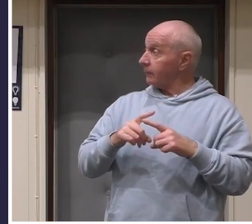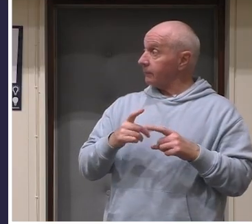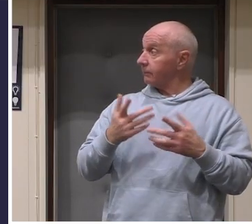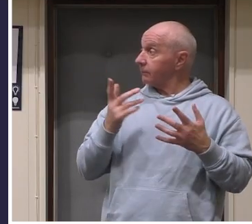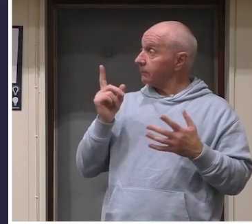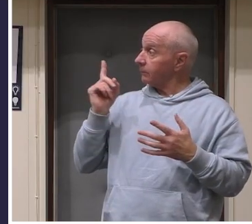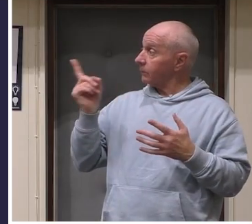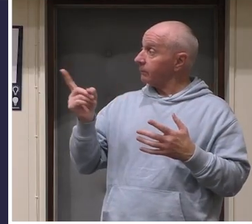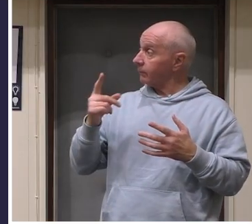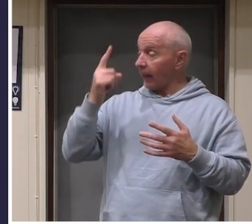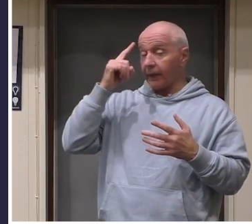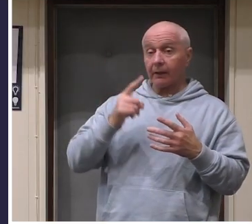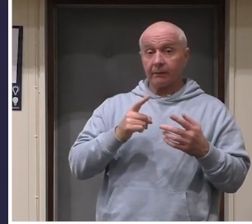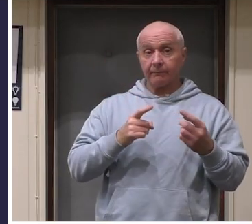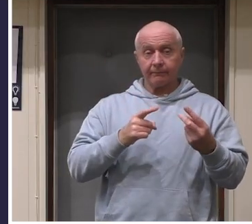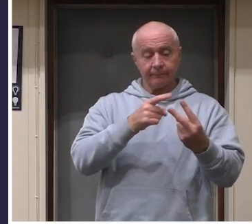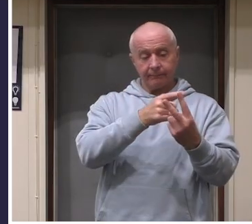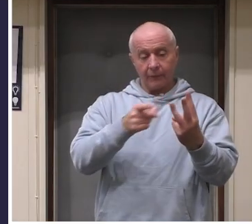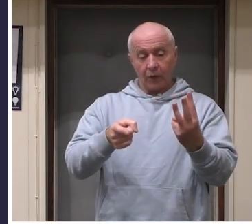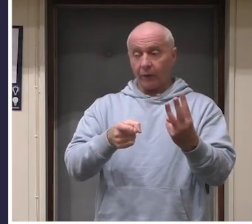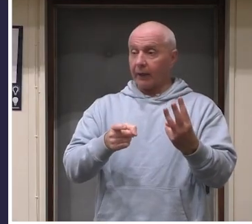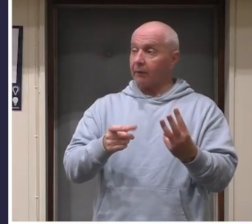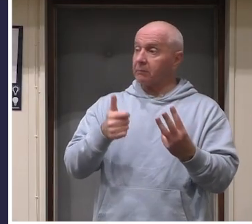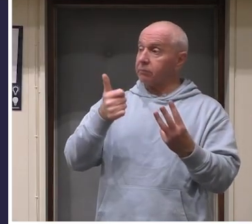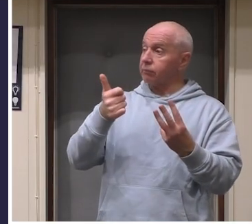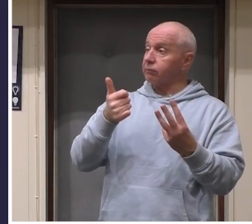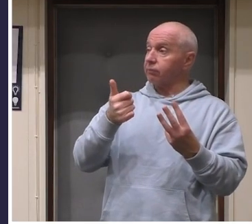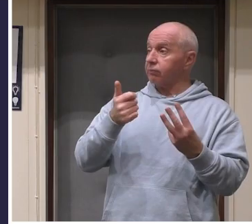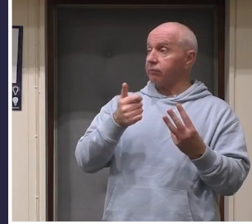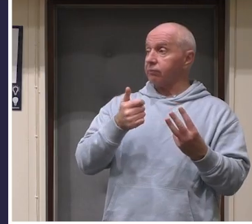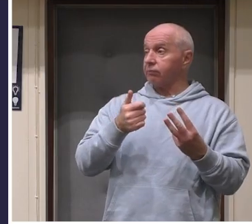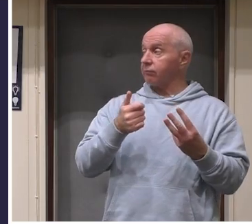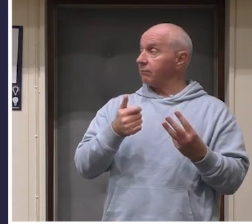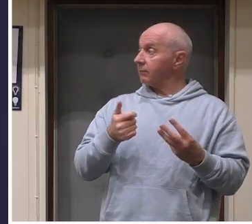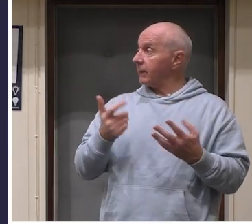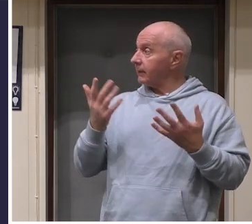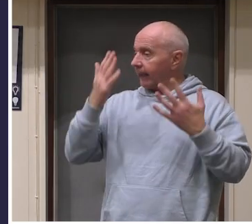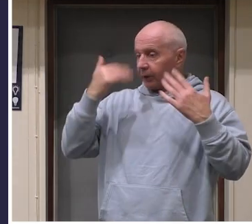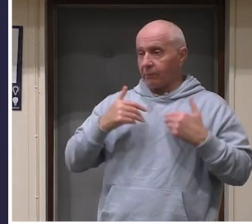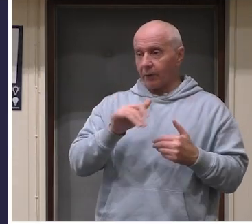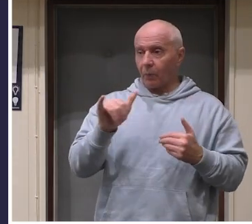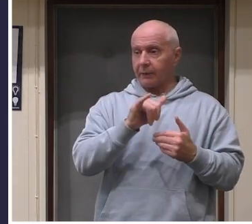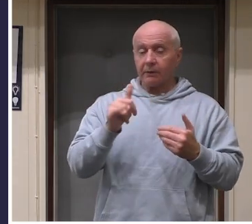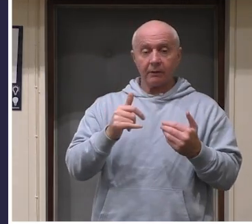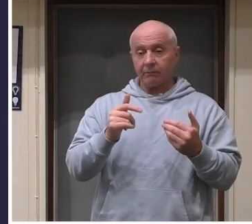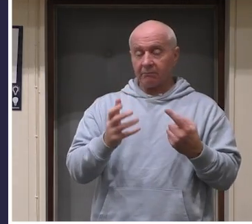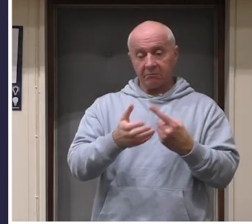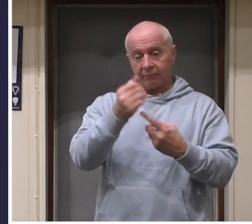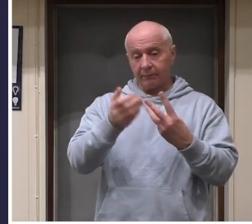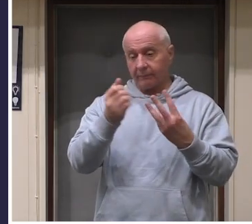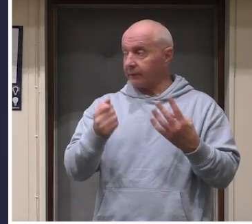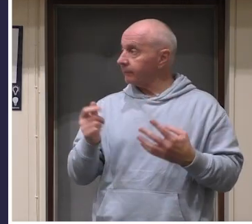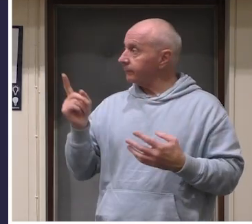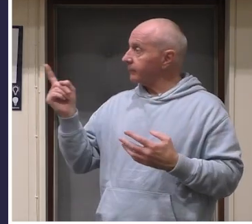promising approach. Actually, I think all of these are beautiful approaches to this problem, and I don't know which one's going to succeed. I'm